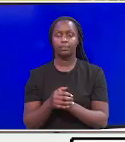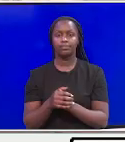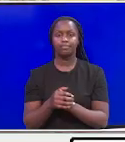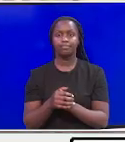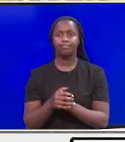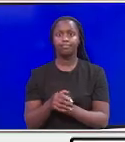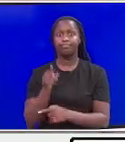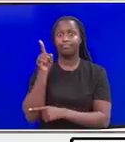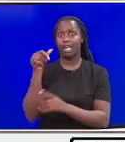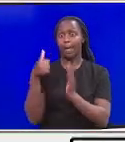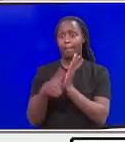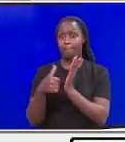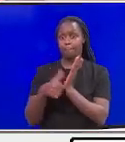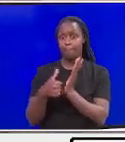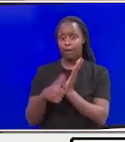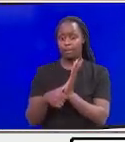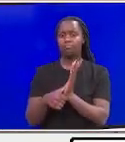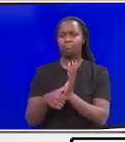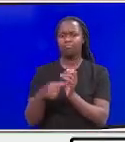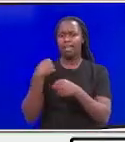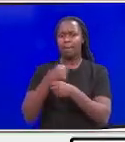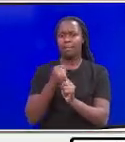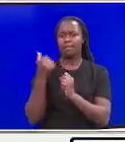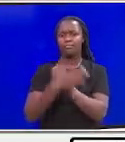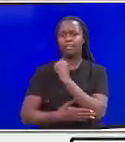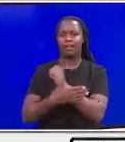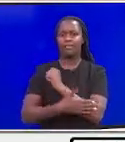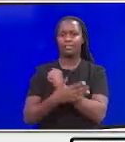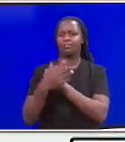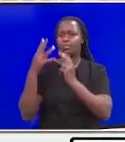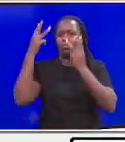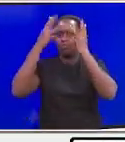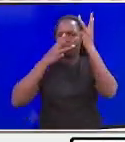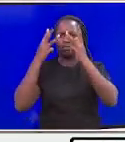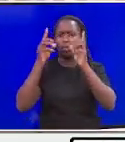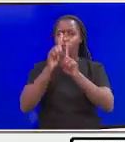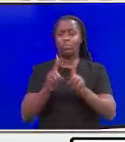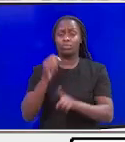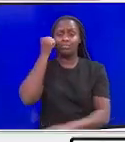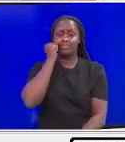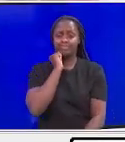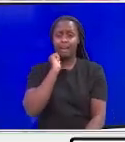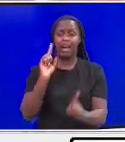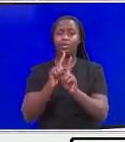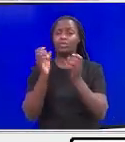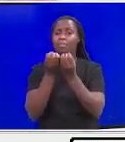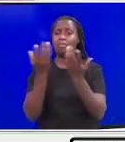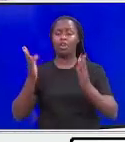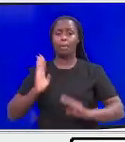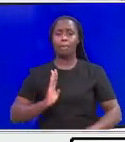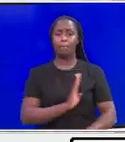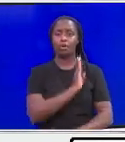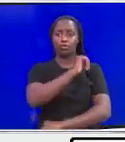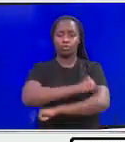The tragedy, which has left the nation in a state of fear mixed with grief, at the same time revealing that many boarding schools do not meet